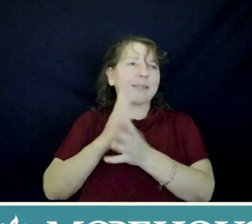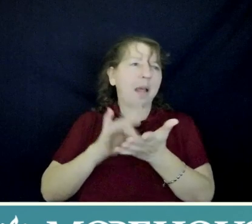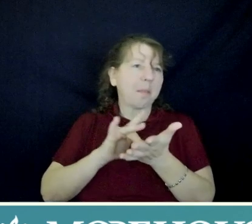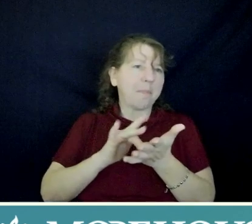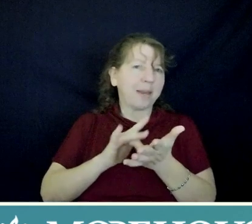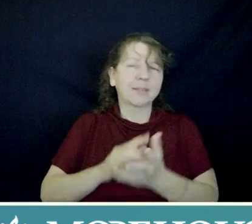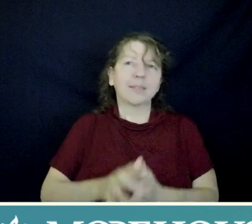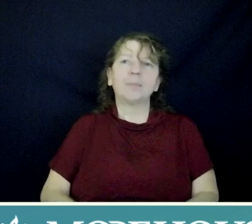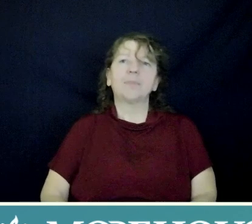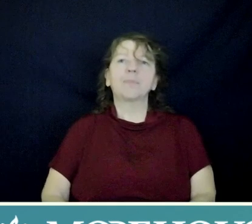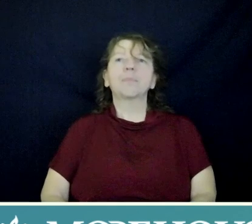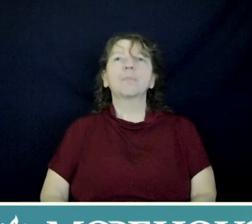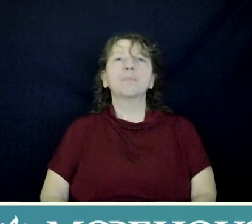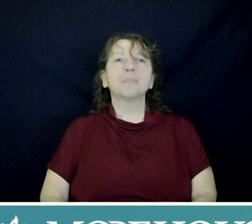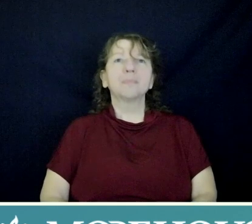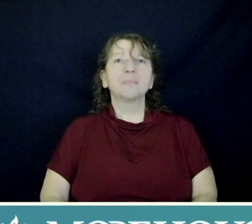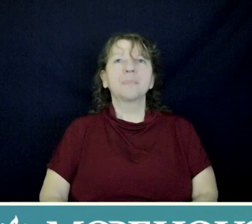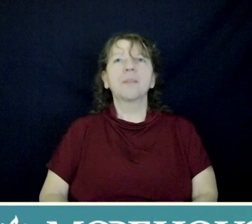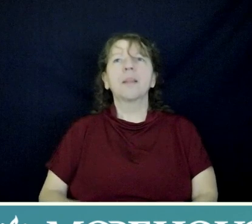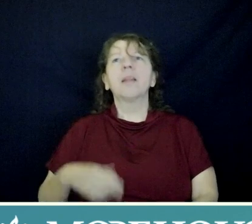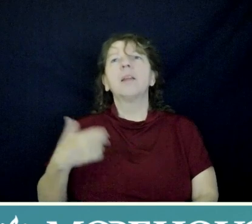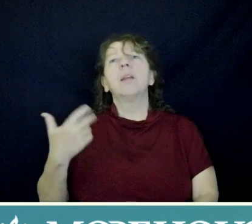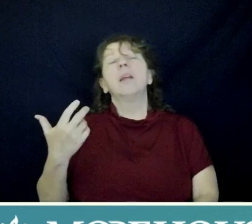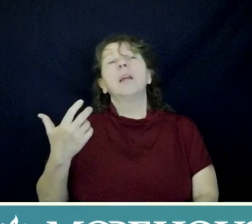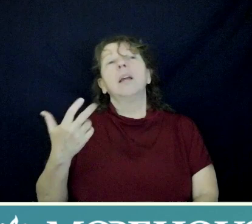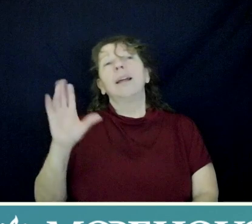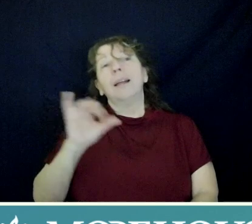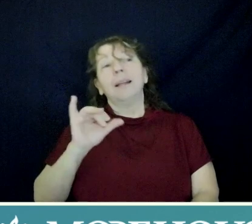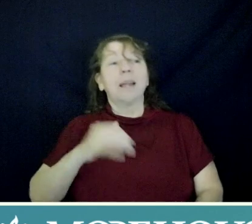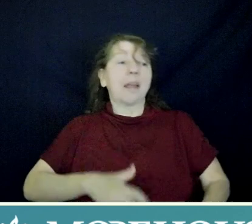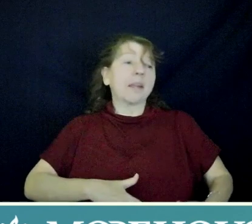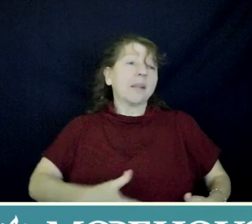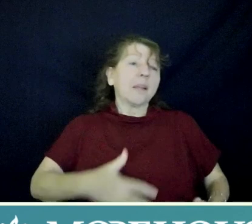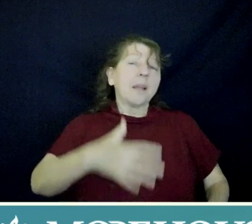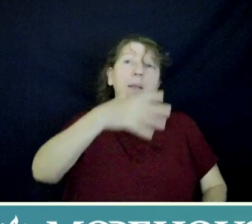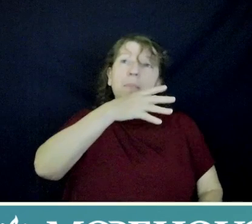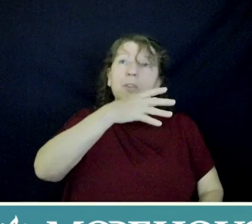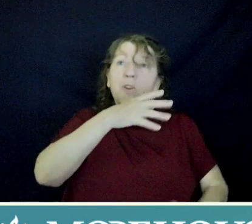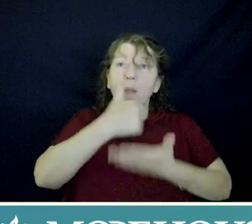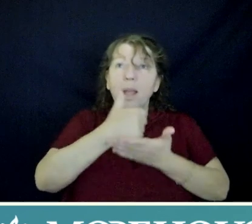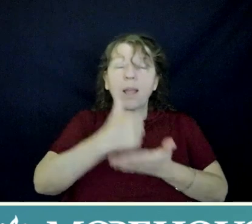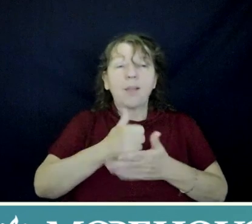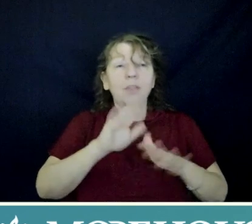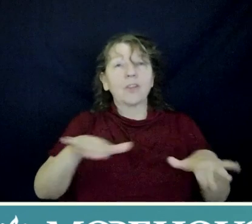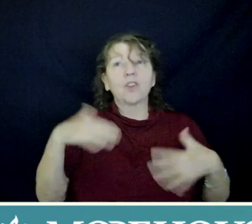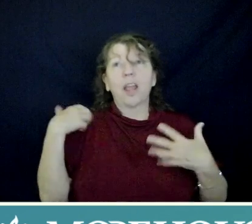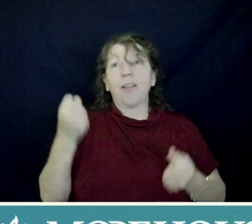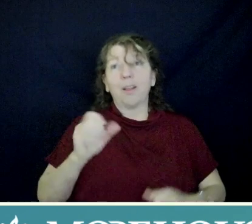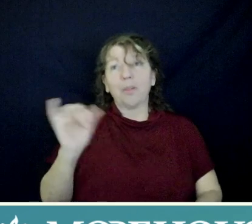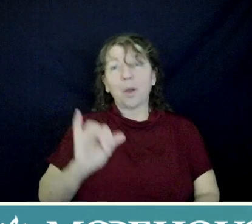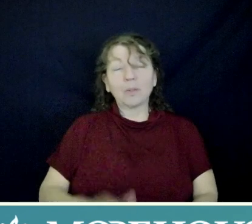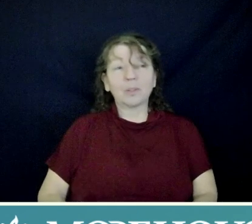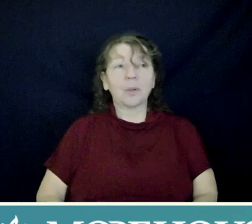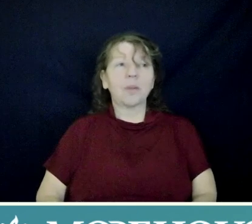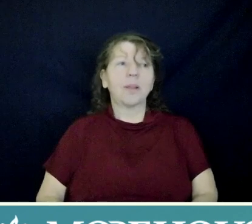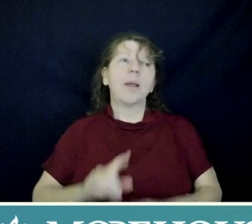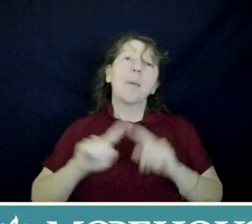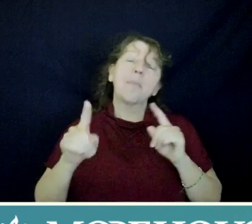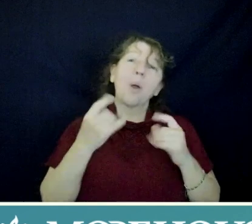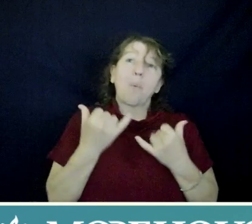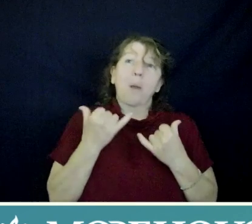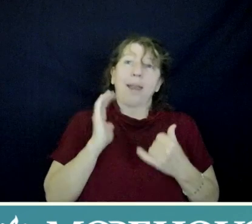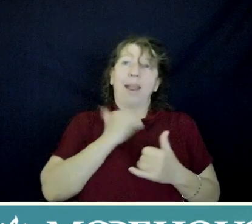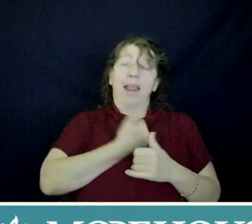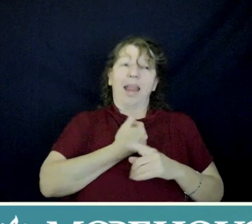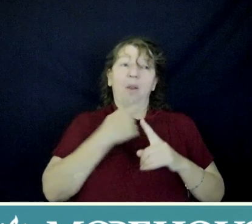have implemented, such as maternal health and child health as well. But the good thing now, as we have